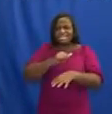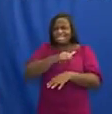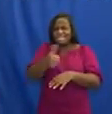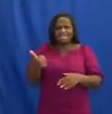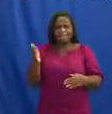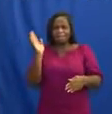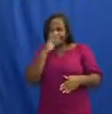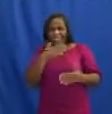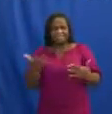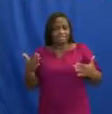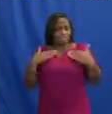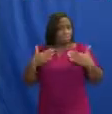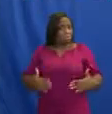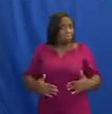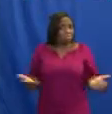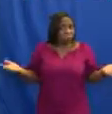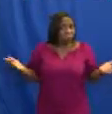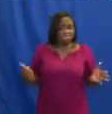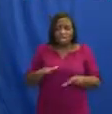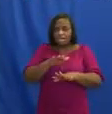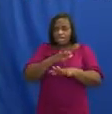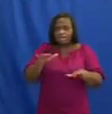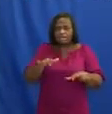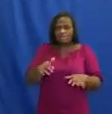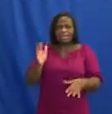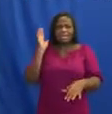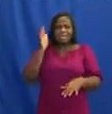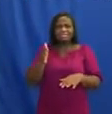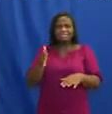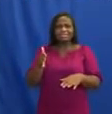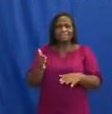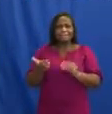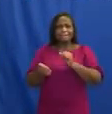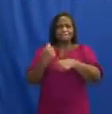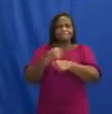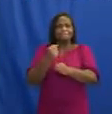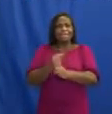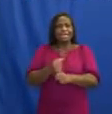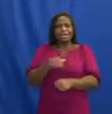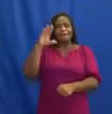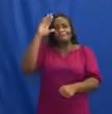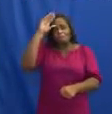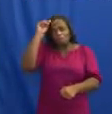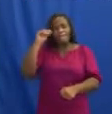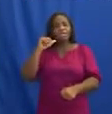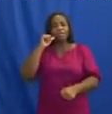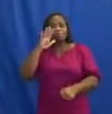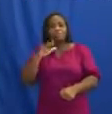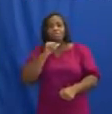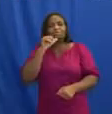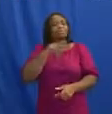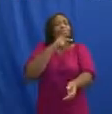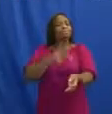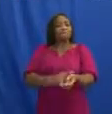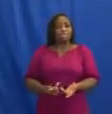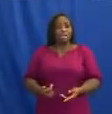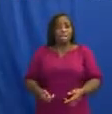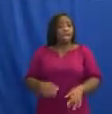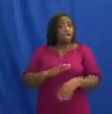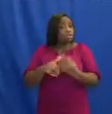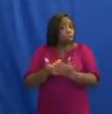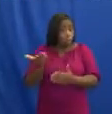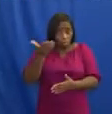your body. Neither will it cause infertility in women or in men. As your